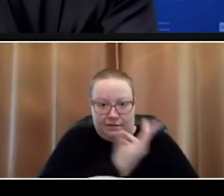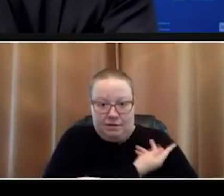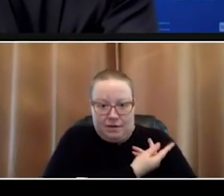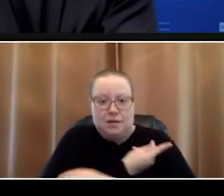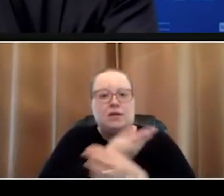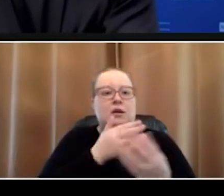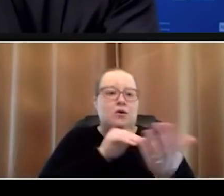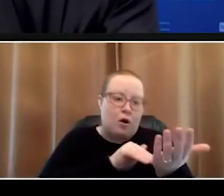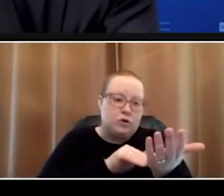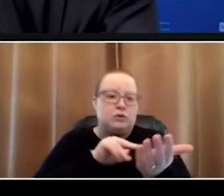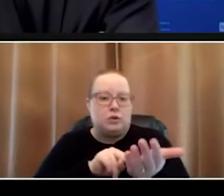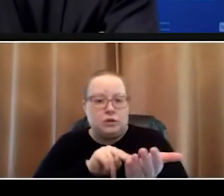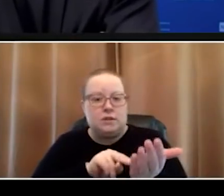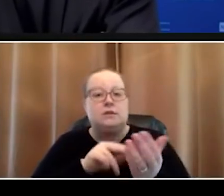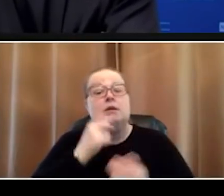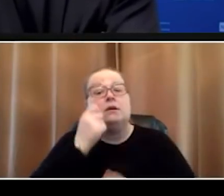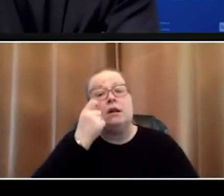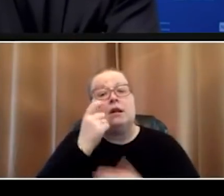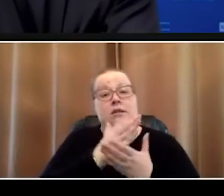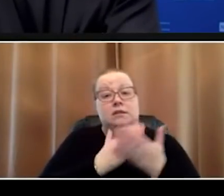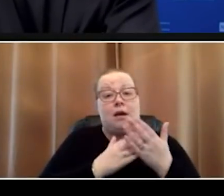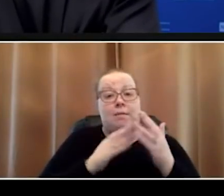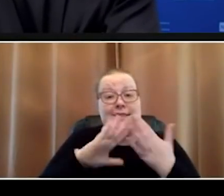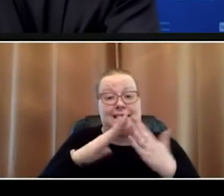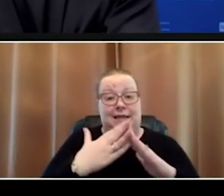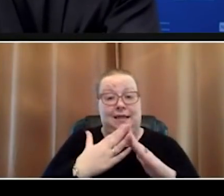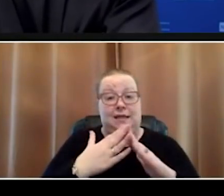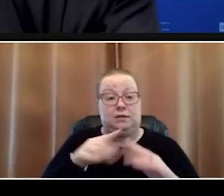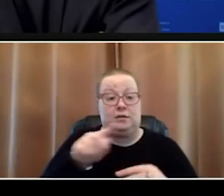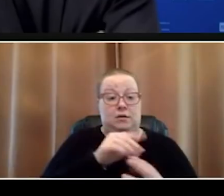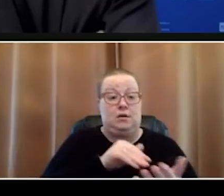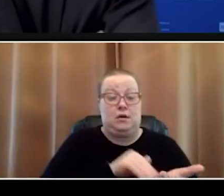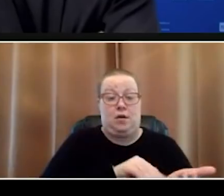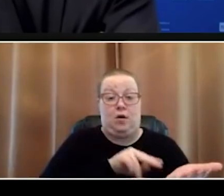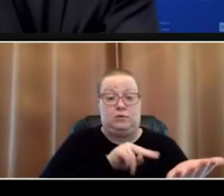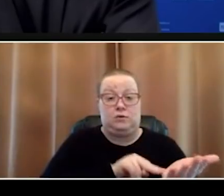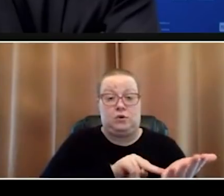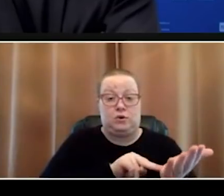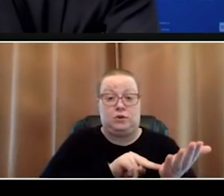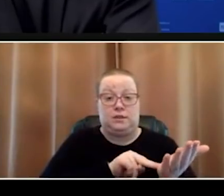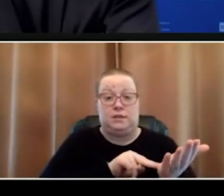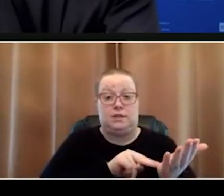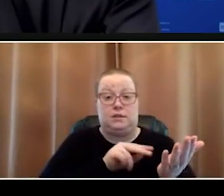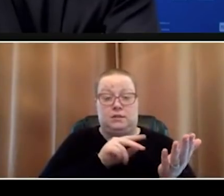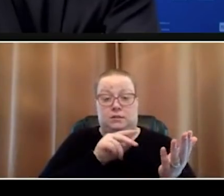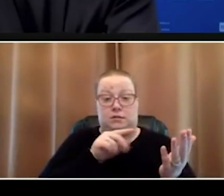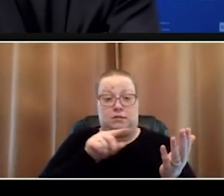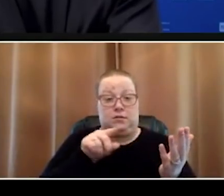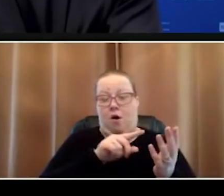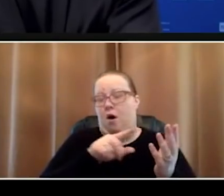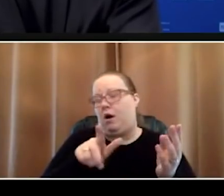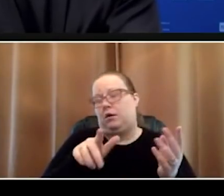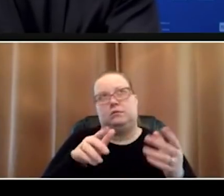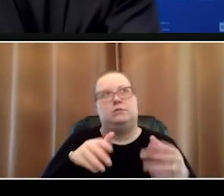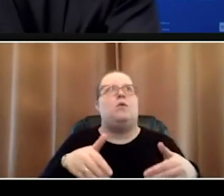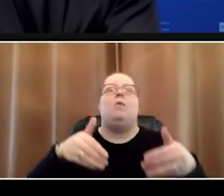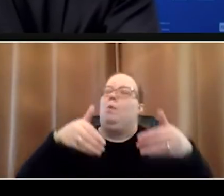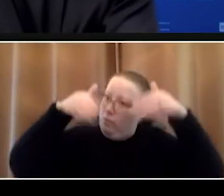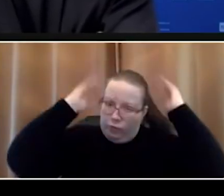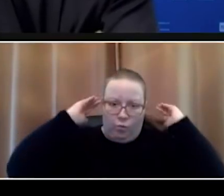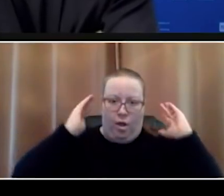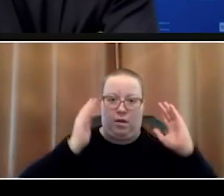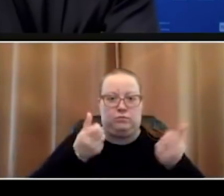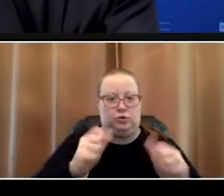some cities where doctors and nurses are completely swamped with taking care of desperately